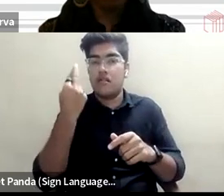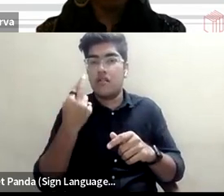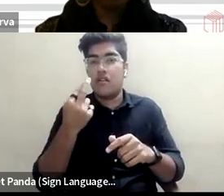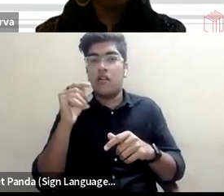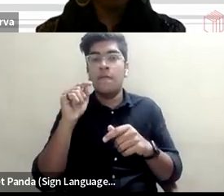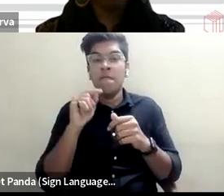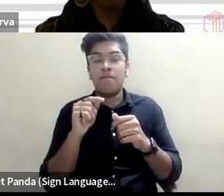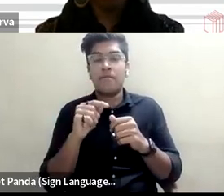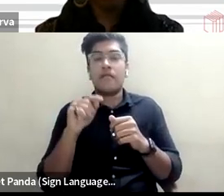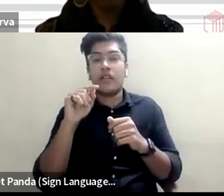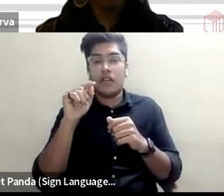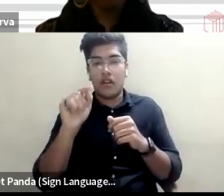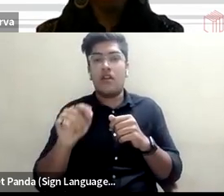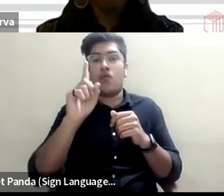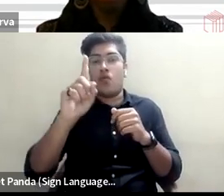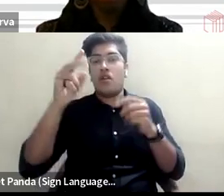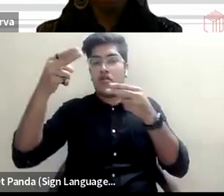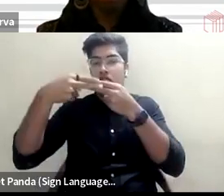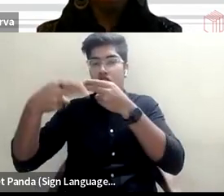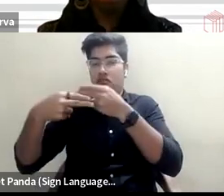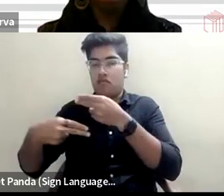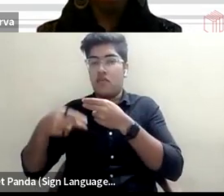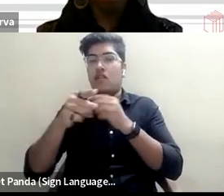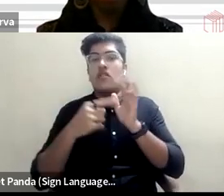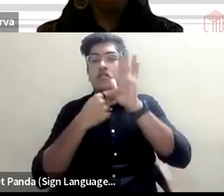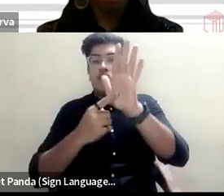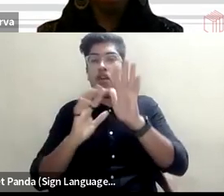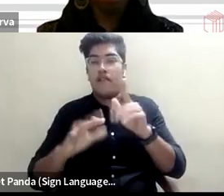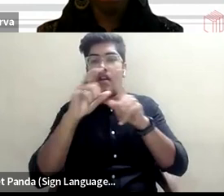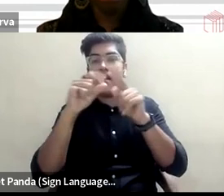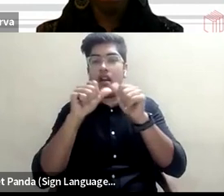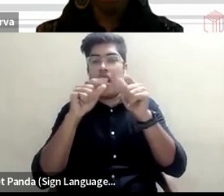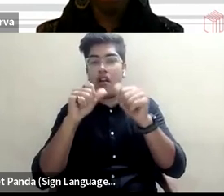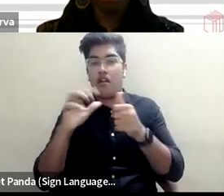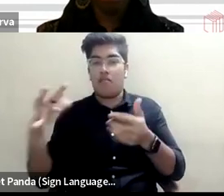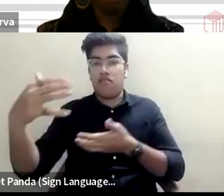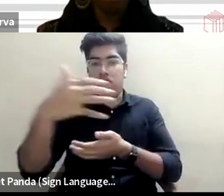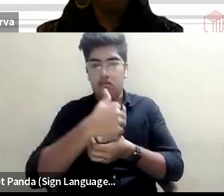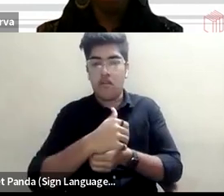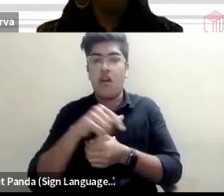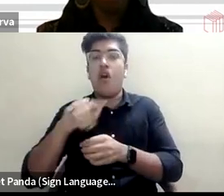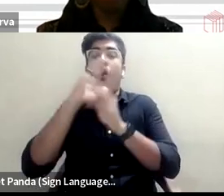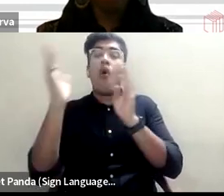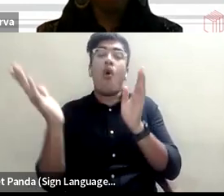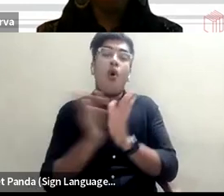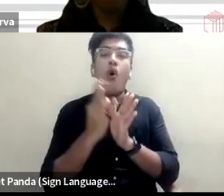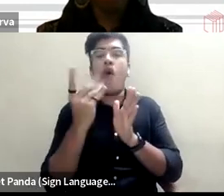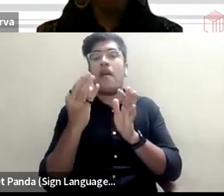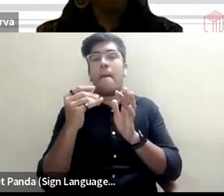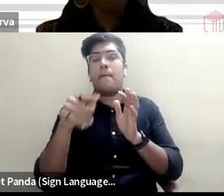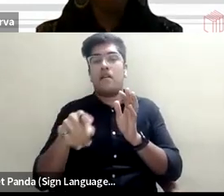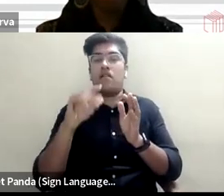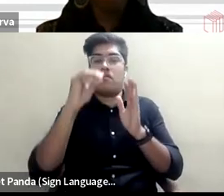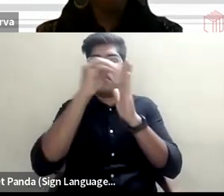its one of its tabs has consolidated data set, consolidated number of pending cases, in which a small component is